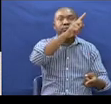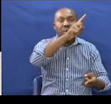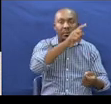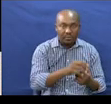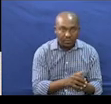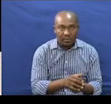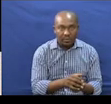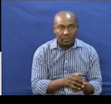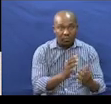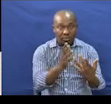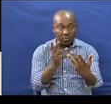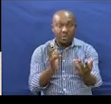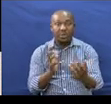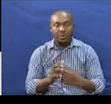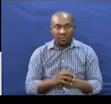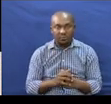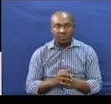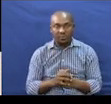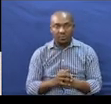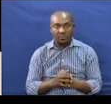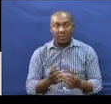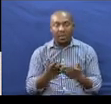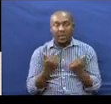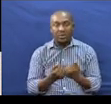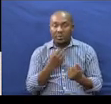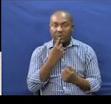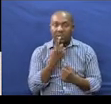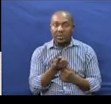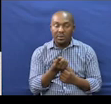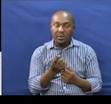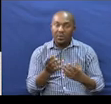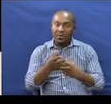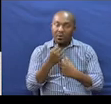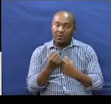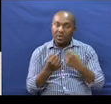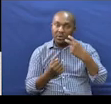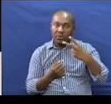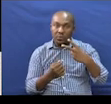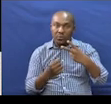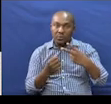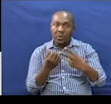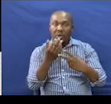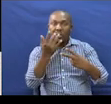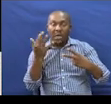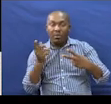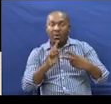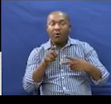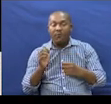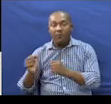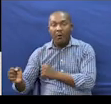to the increase in populations. That's why we have these two types of migrations. We have